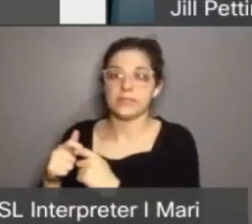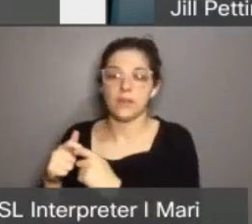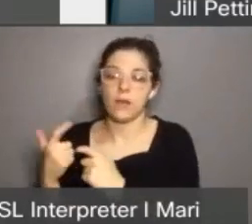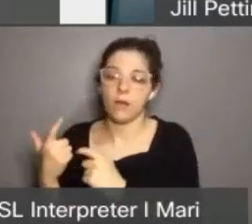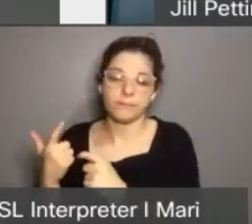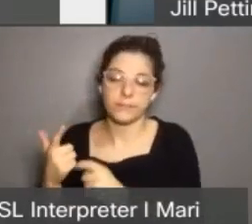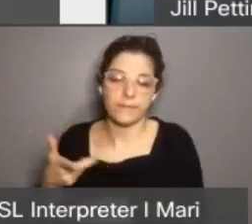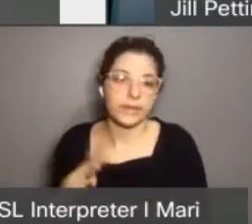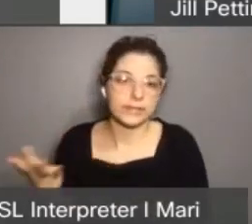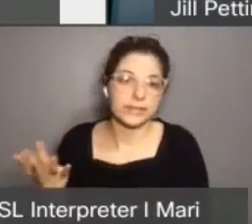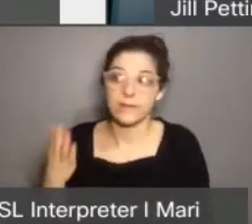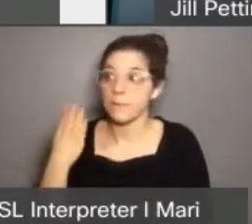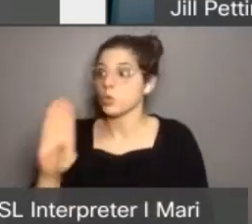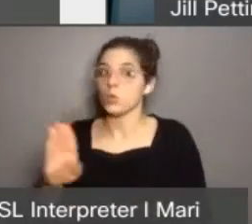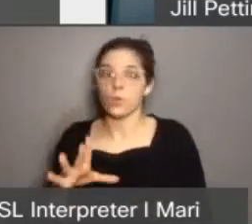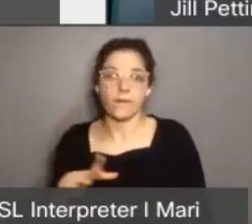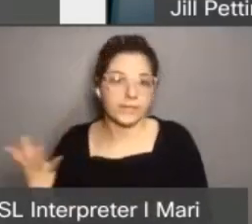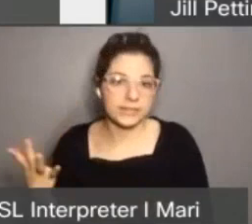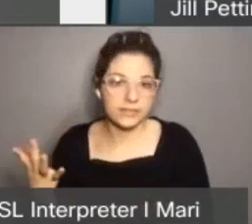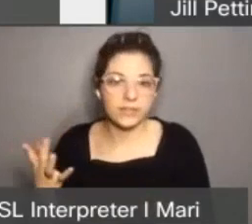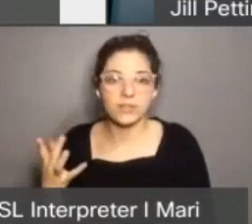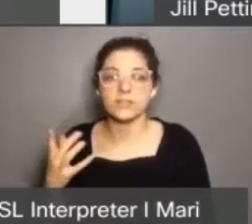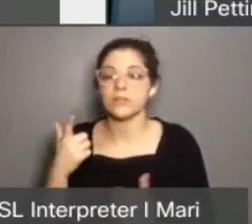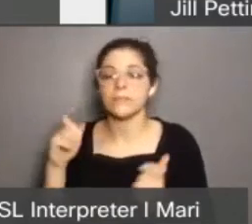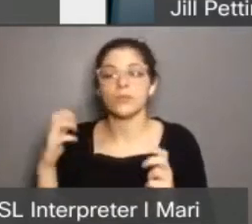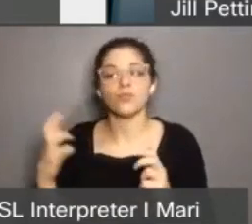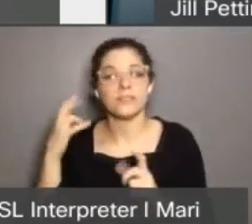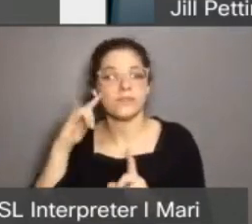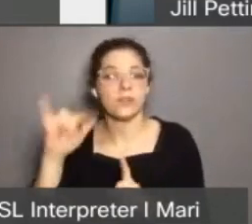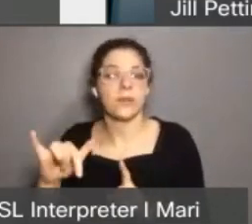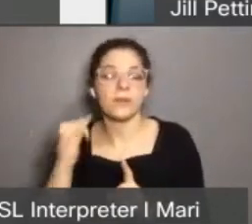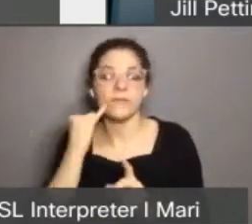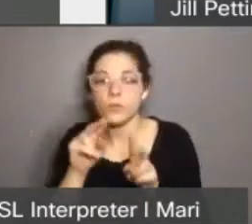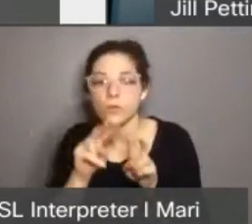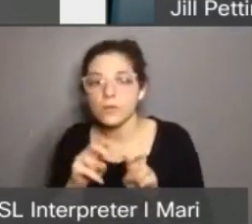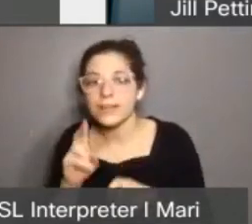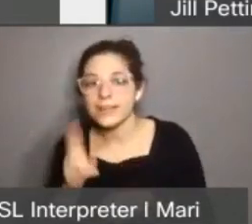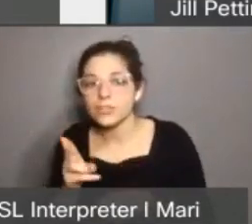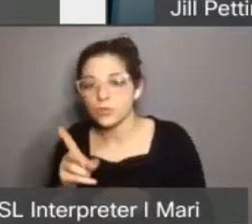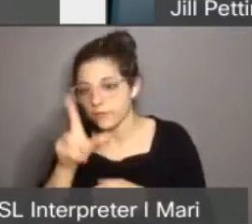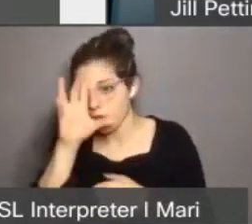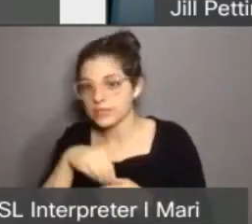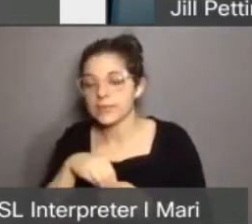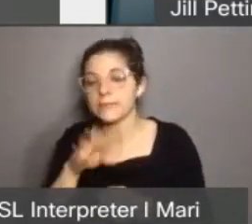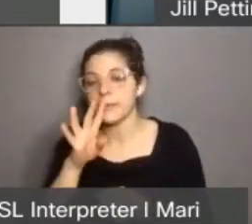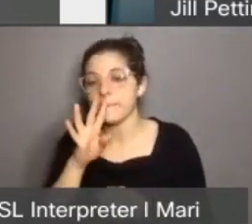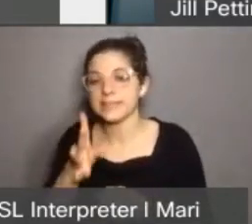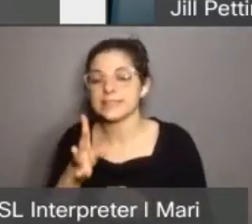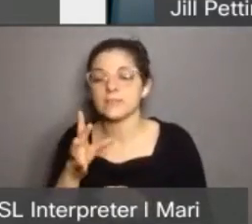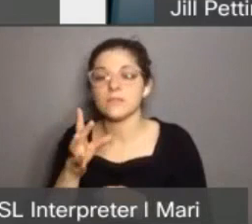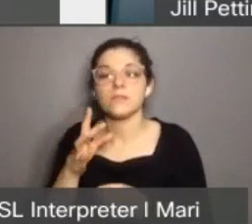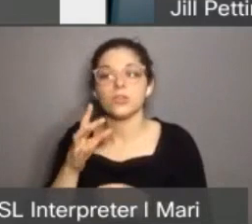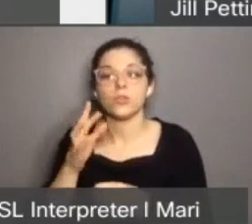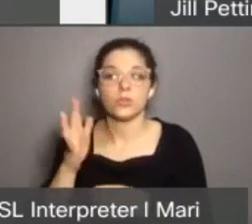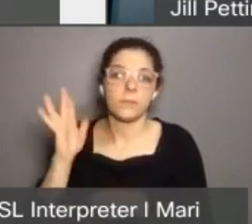find blue beyond offensive. And there's a whole big reason into that. But if you look into the history of Autism Speaks, and look back at their